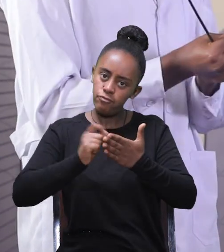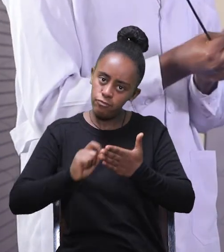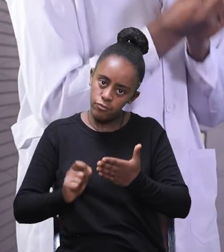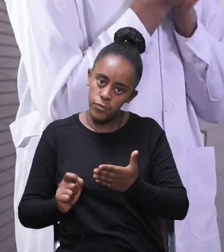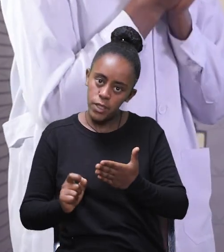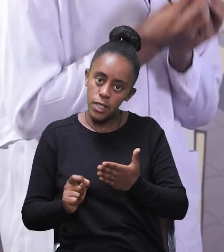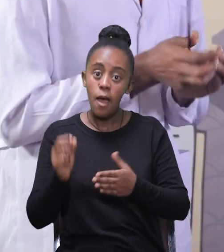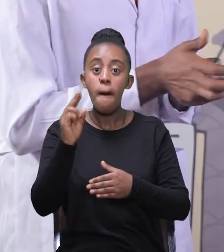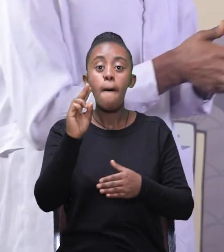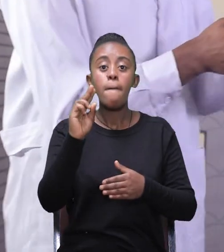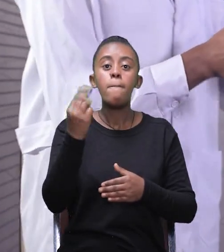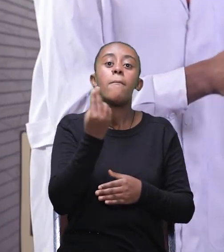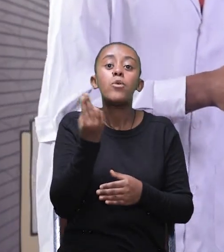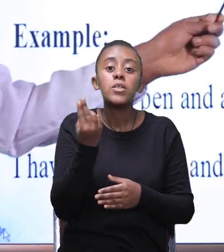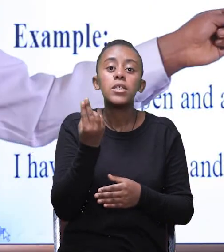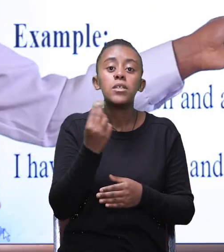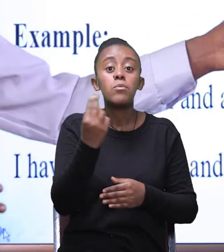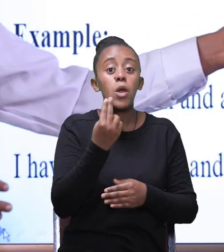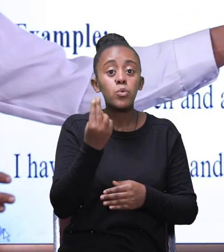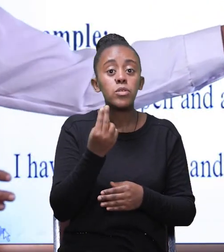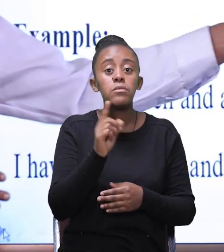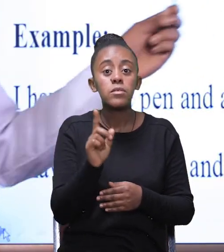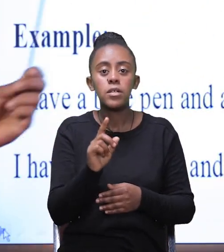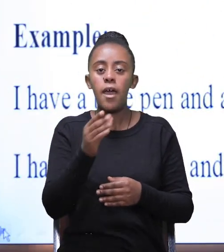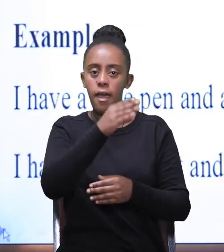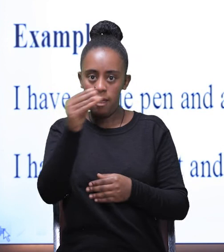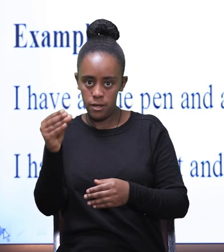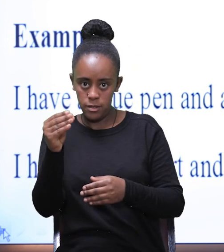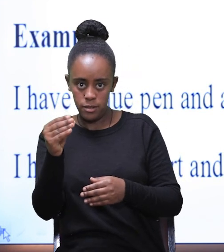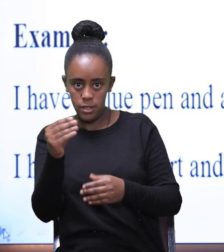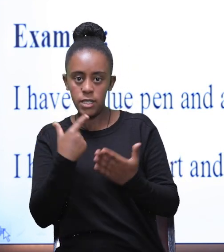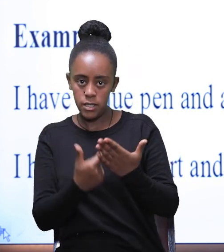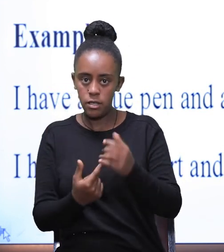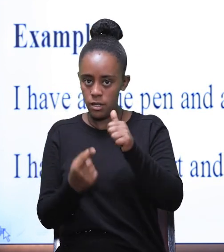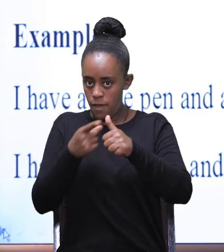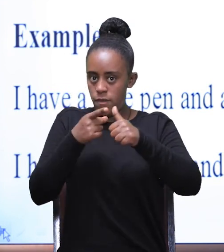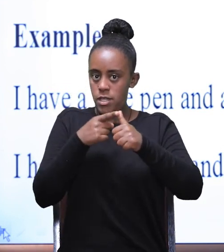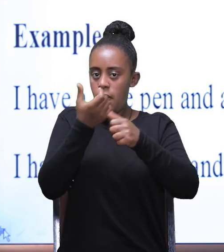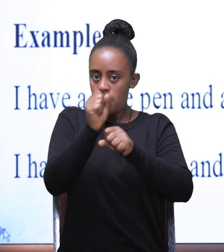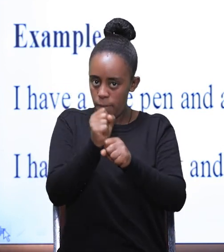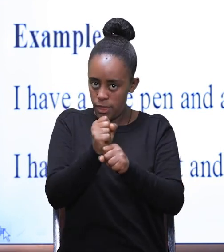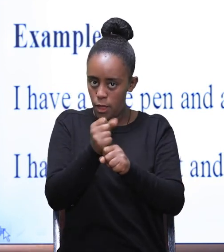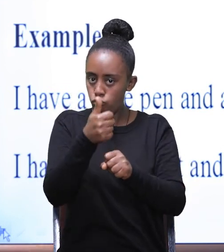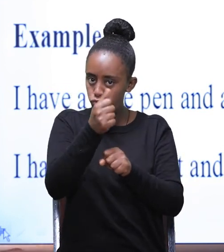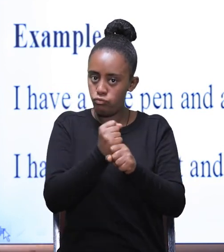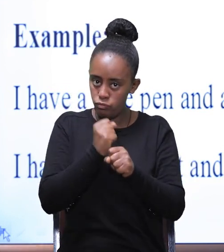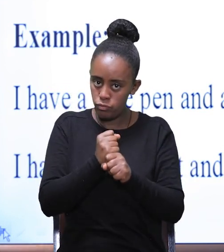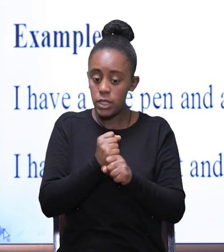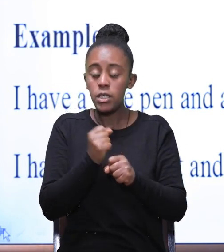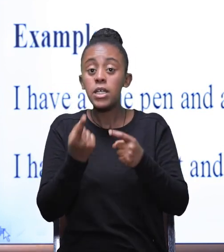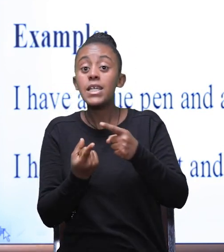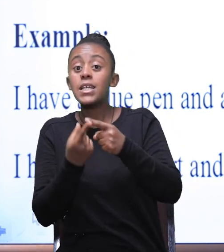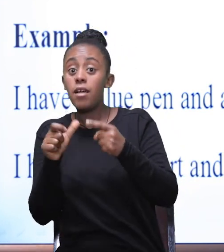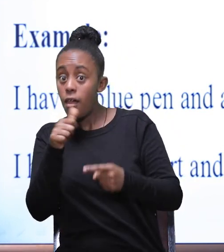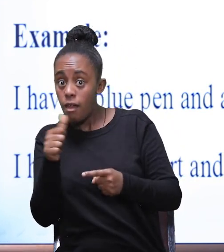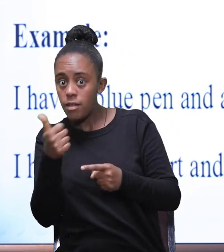sentences, by using the word and. This is the first assignment. The second assignment